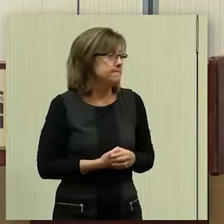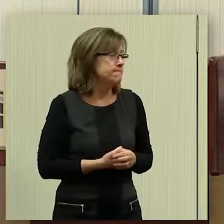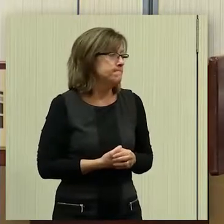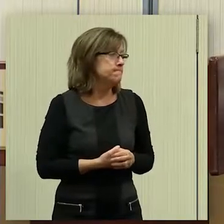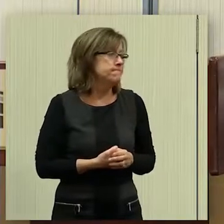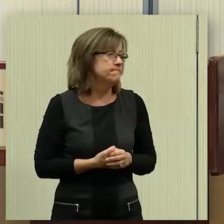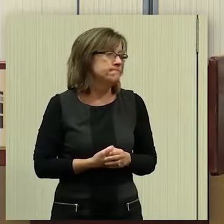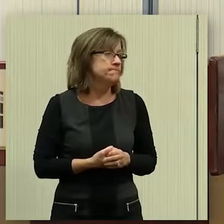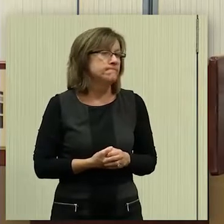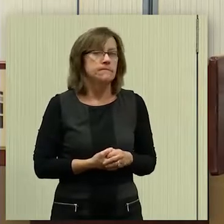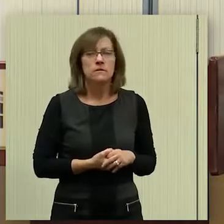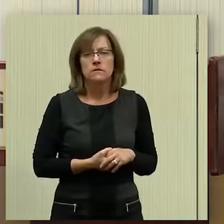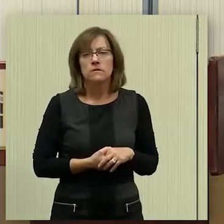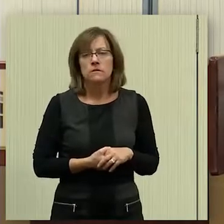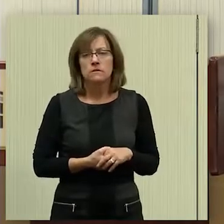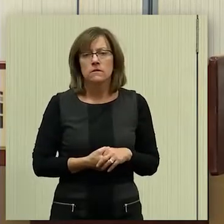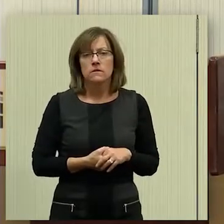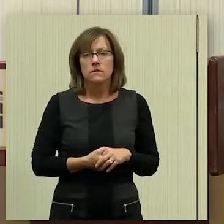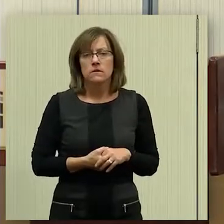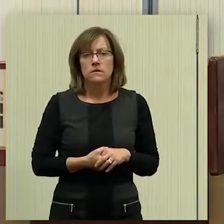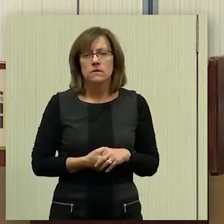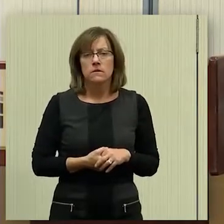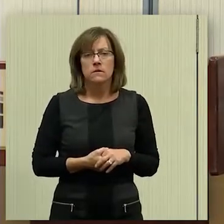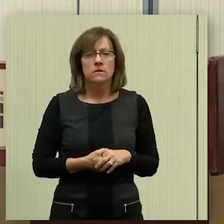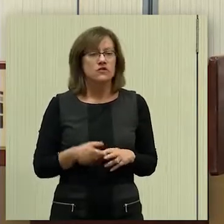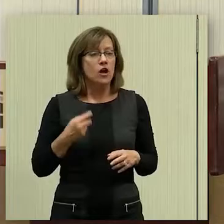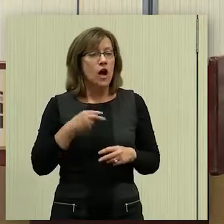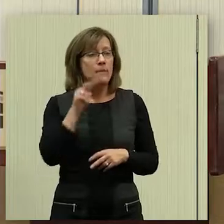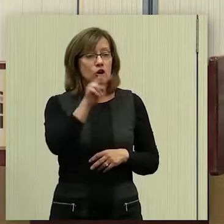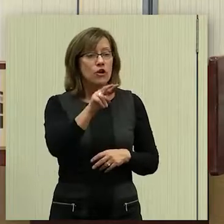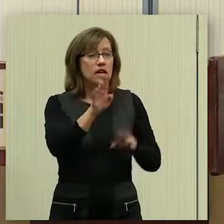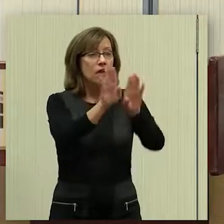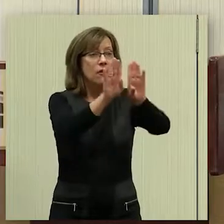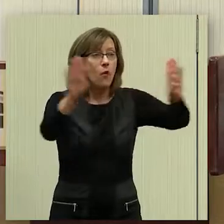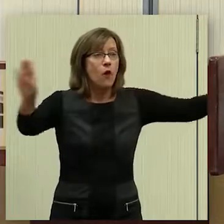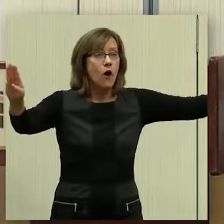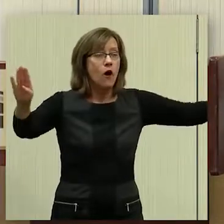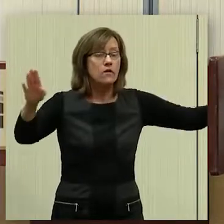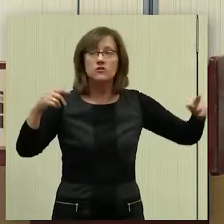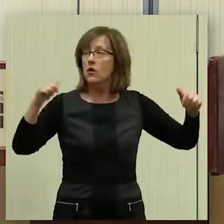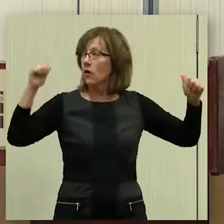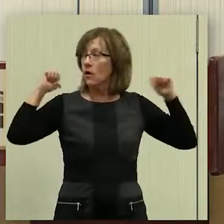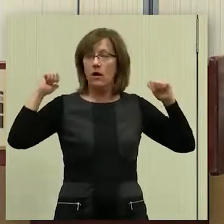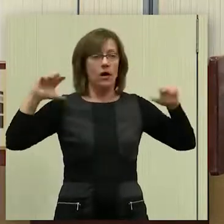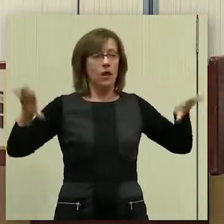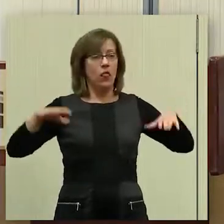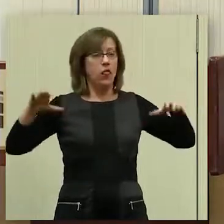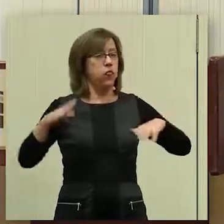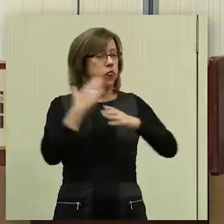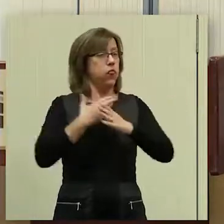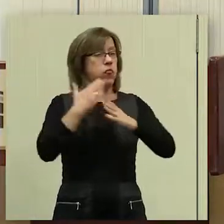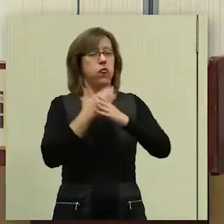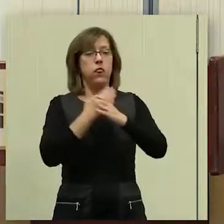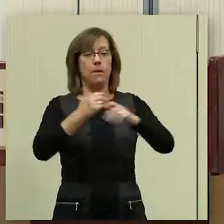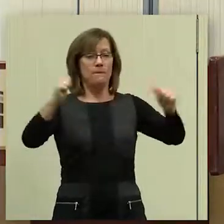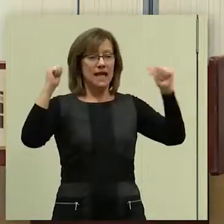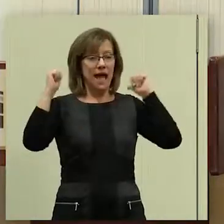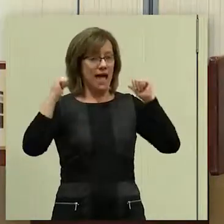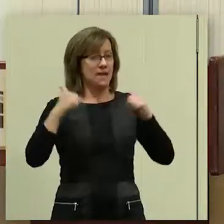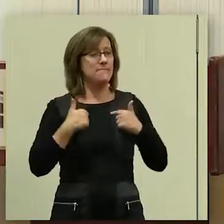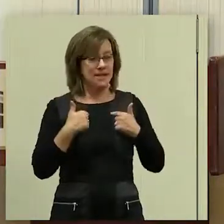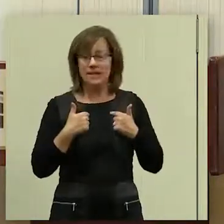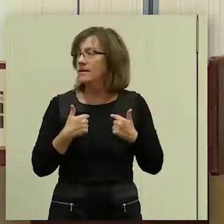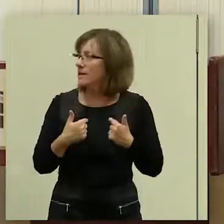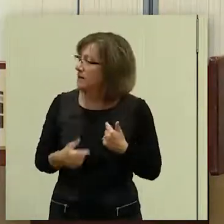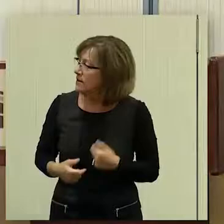Somebody else, yeah? I'm facing the wall so the distractions around me are not just focused on my area. Okay, so you like how it's facing,